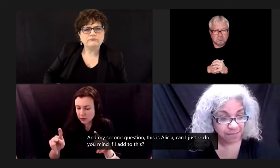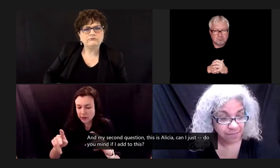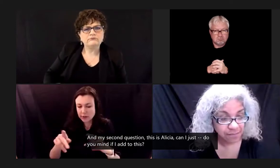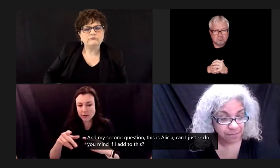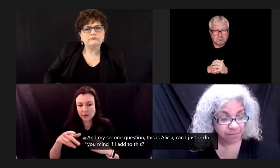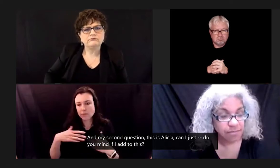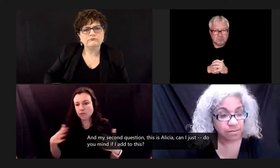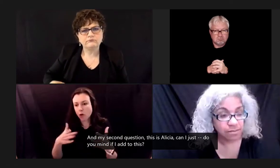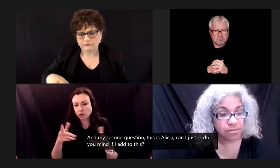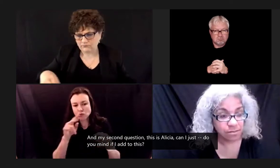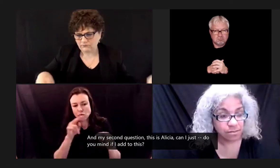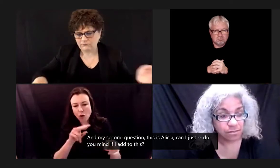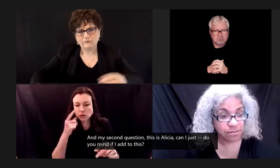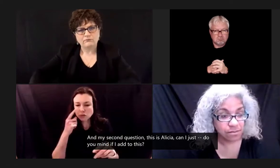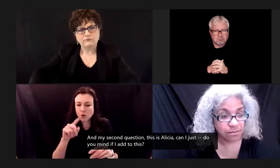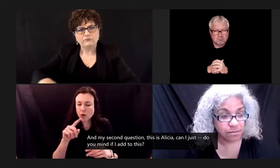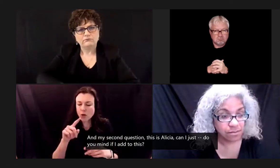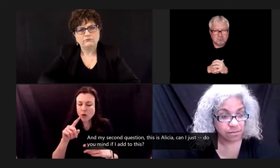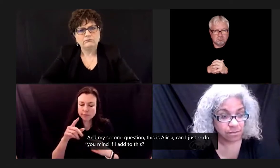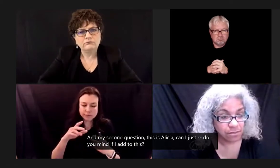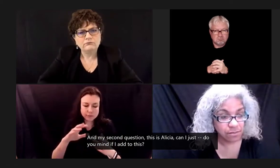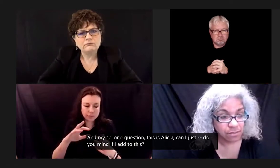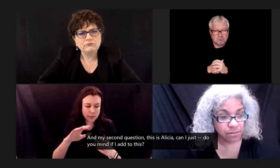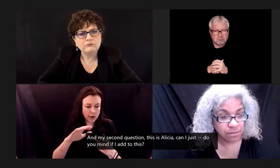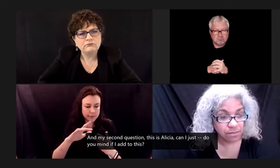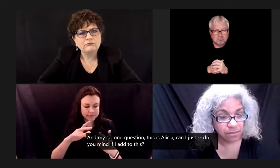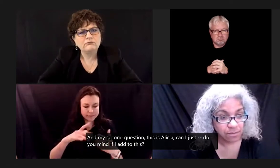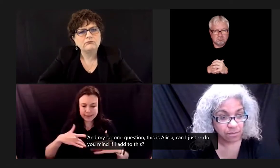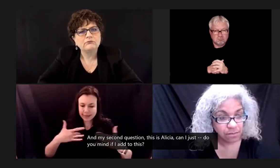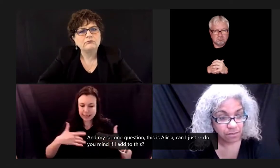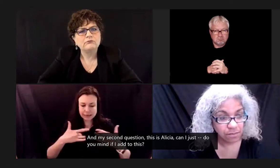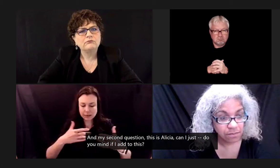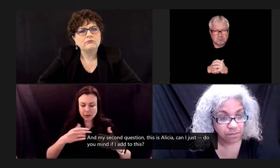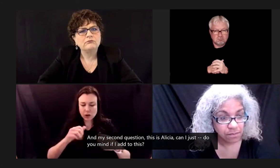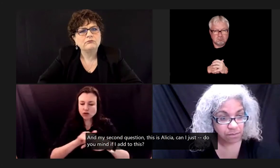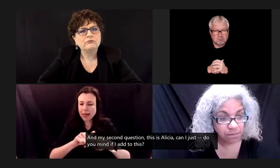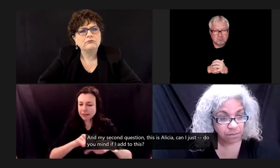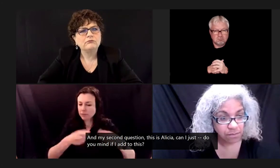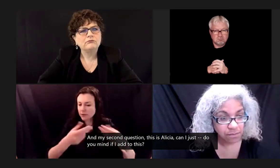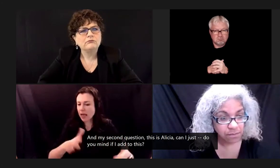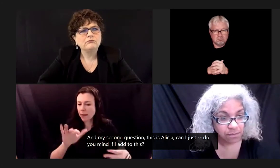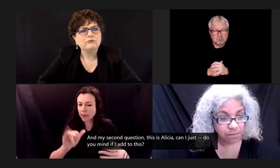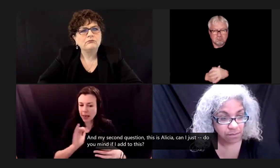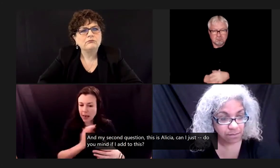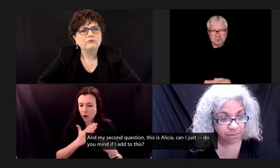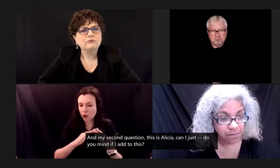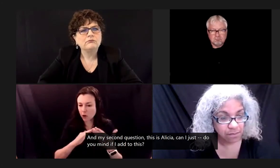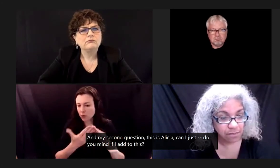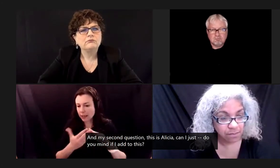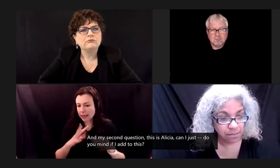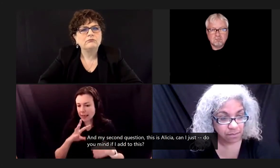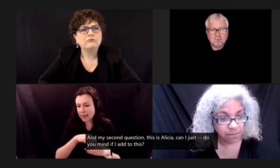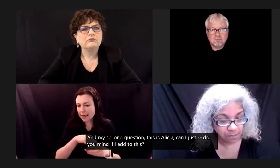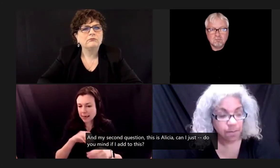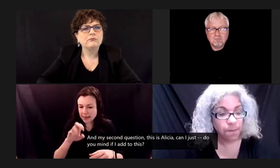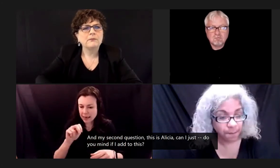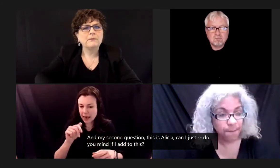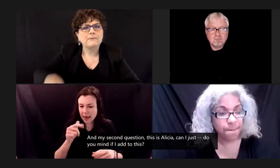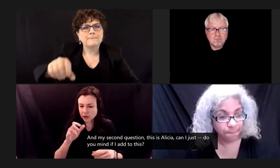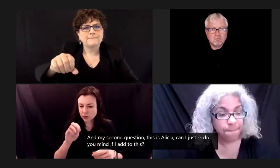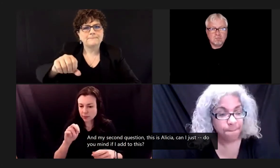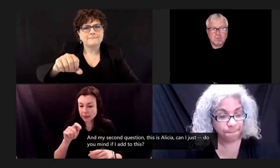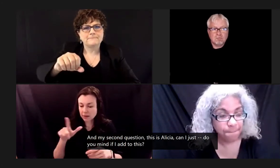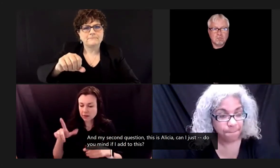Jackie, if you haven't had the opportunity, I really encourage you to look at events, trainings within